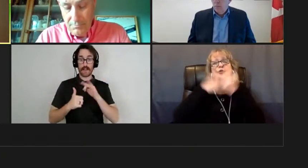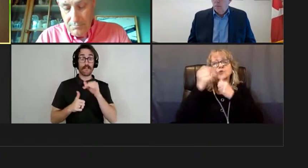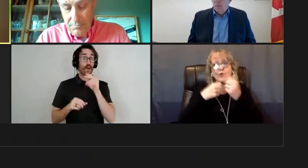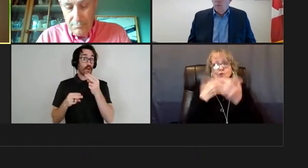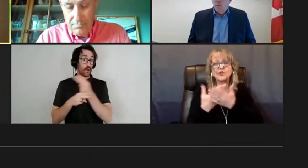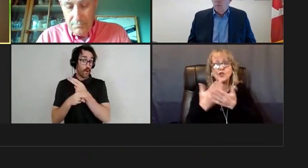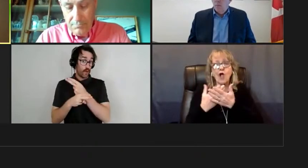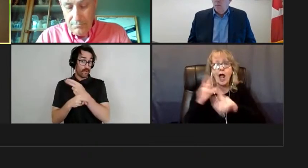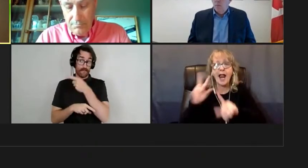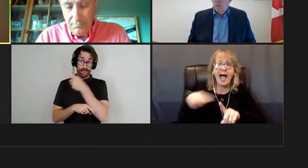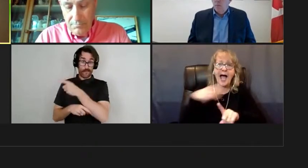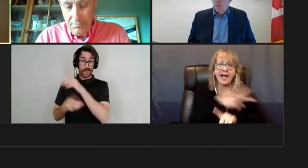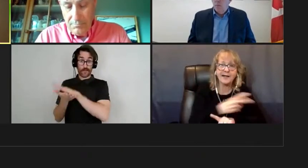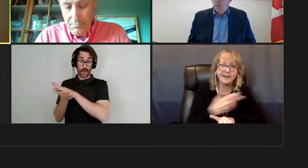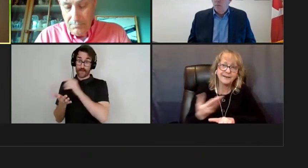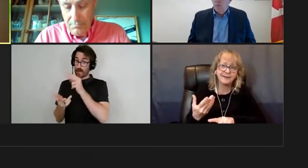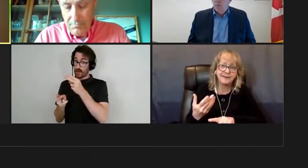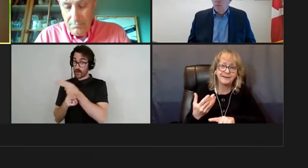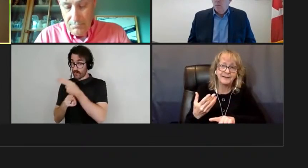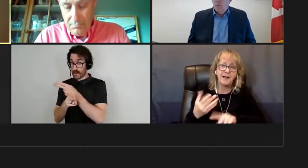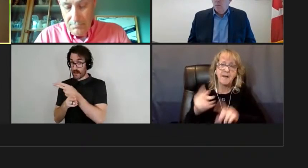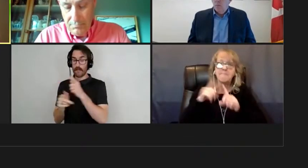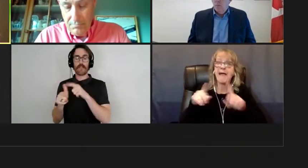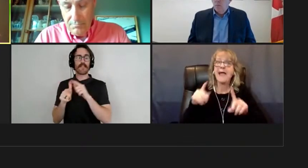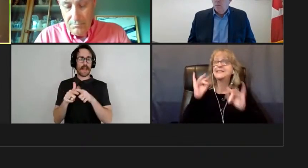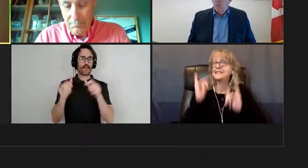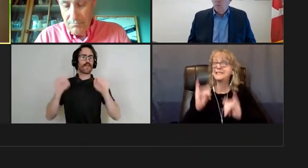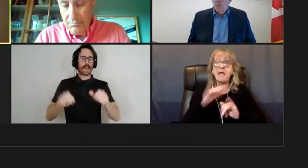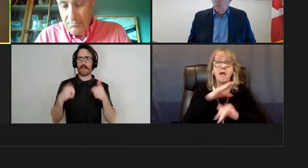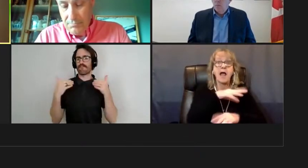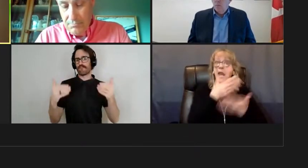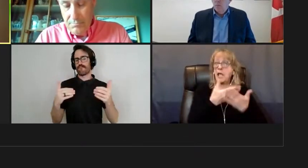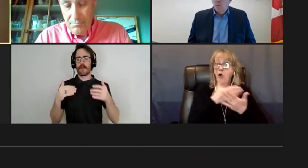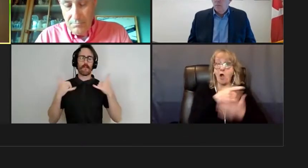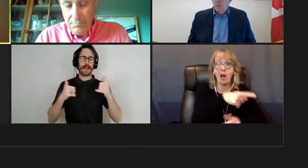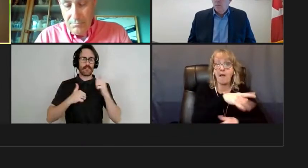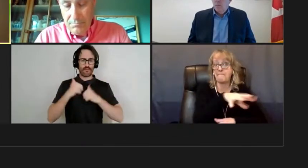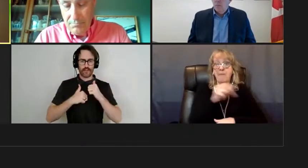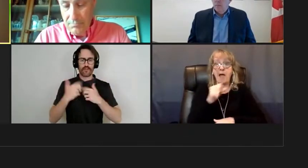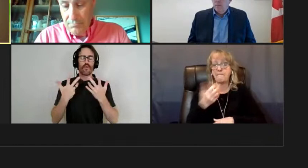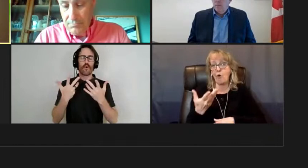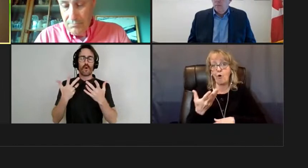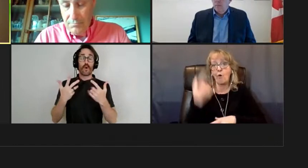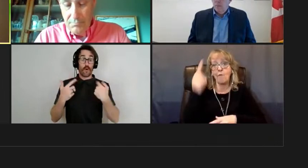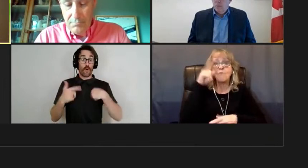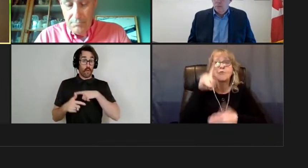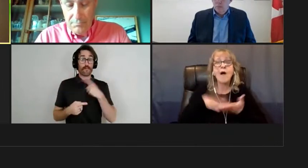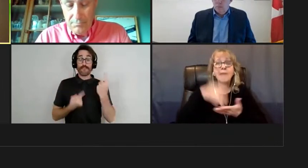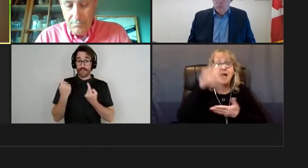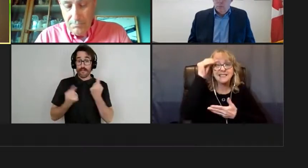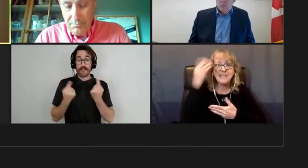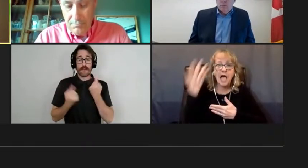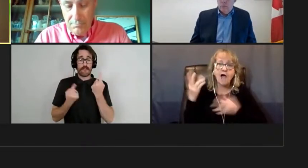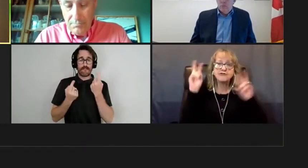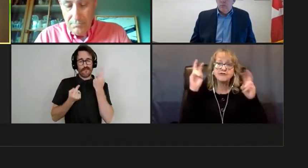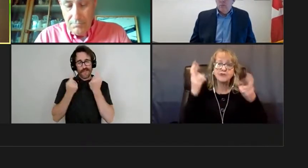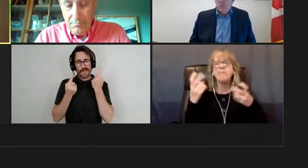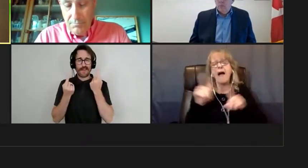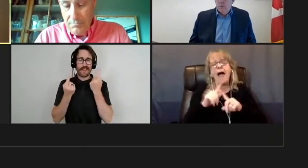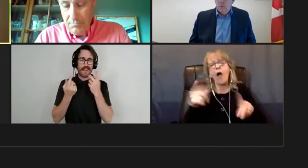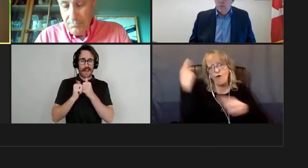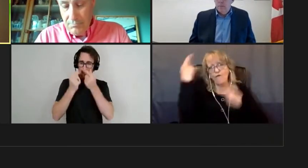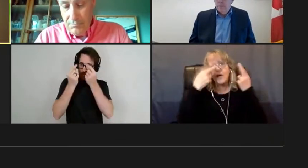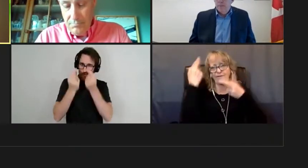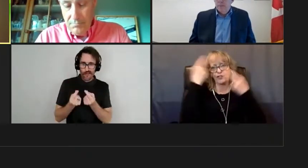school, you know, for their learning. So so we are thinking of some of those. Some of the other ones we're going to take